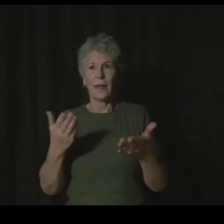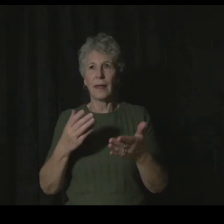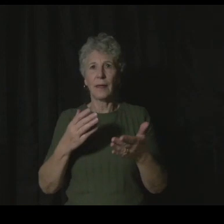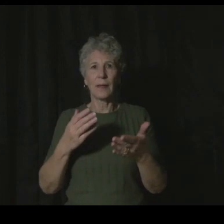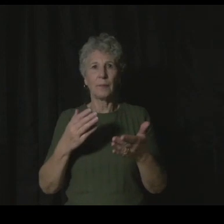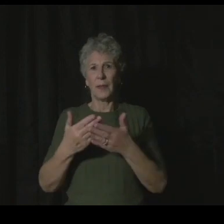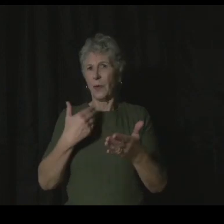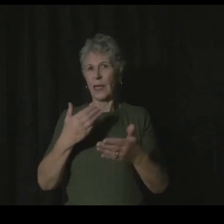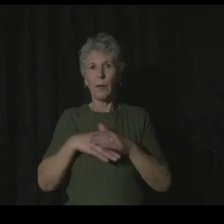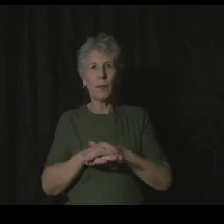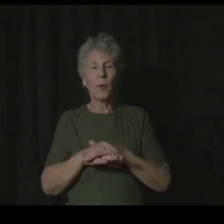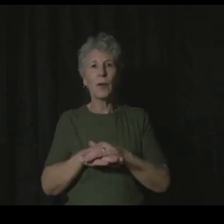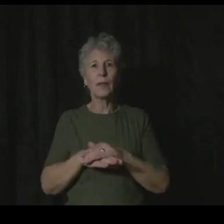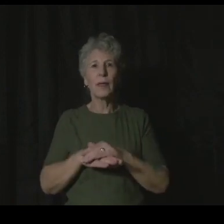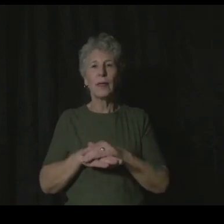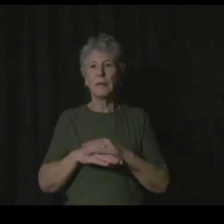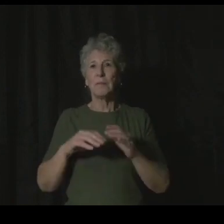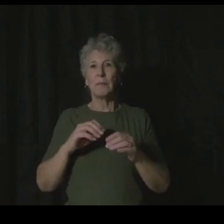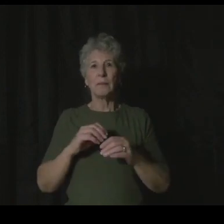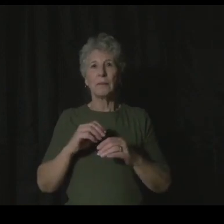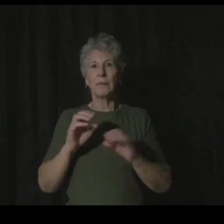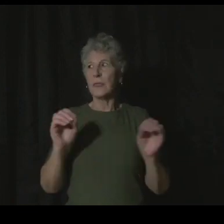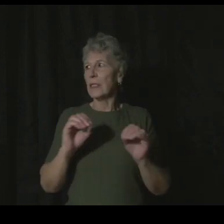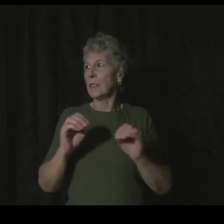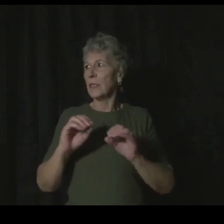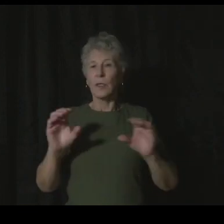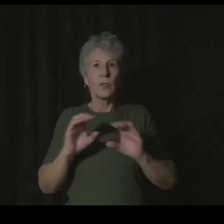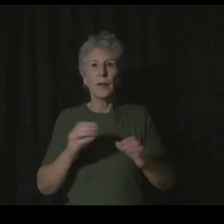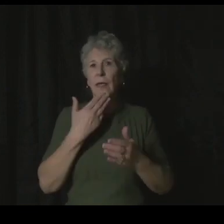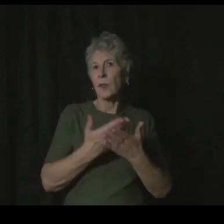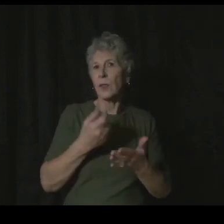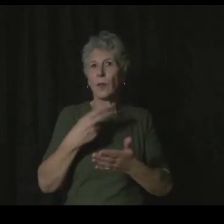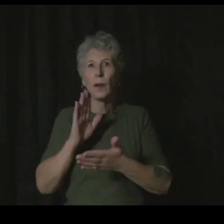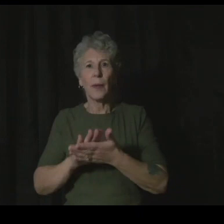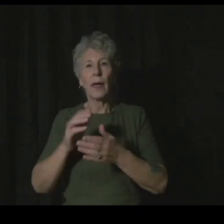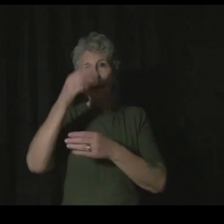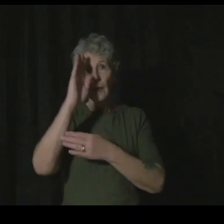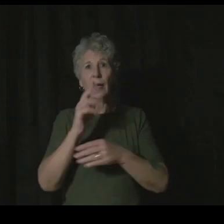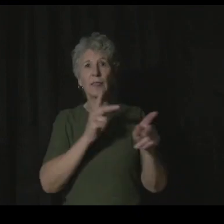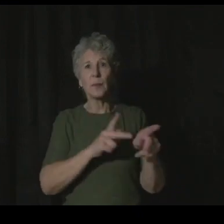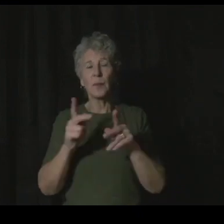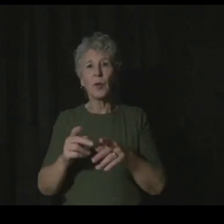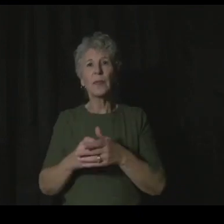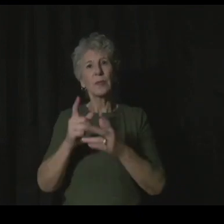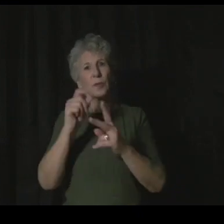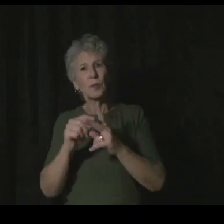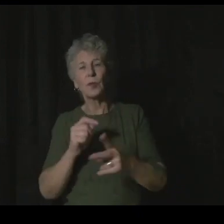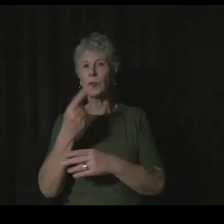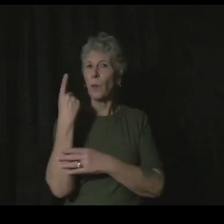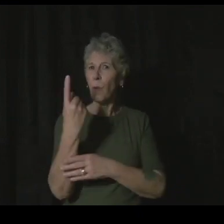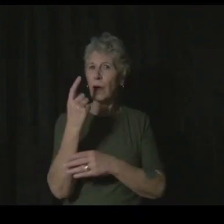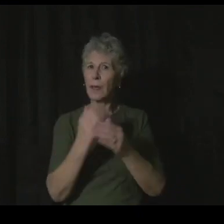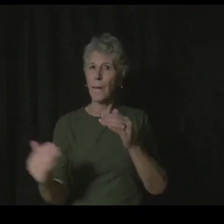were even born and were able to do anything good or bad, God's purpose of election was to choose one